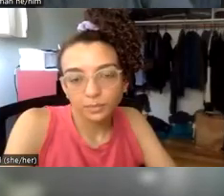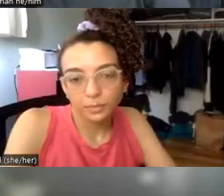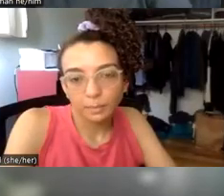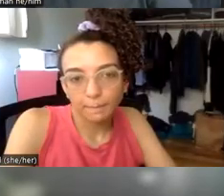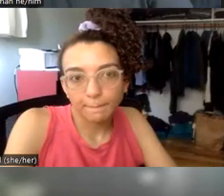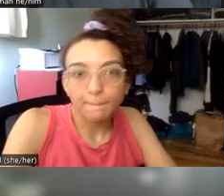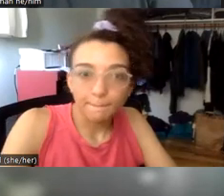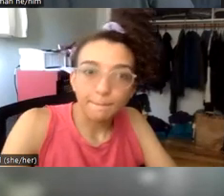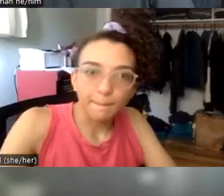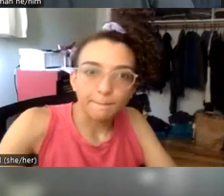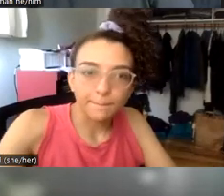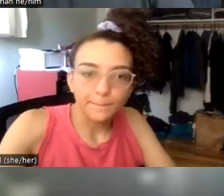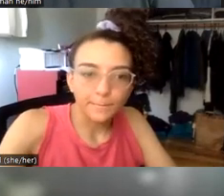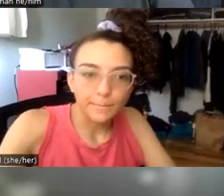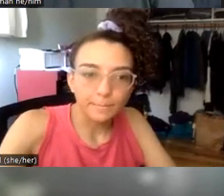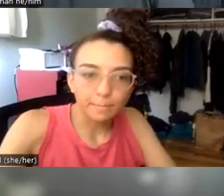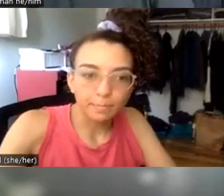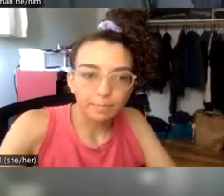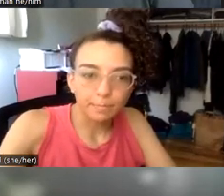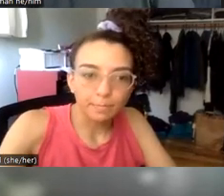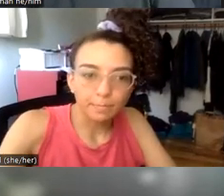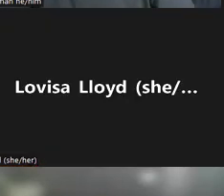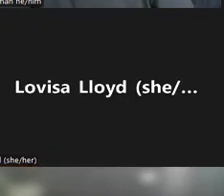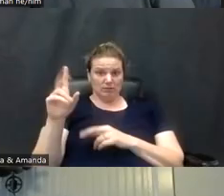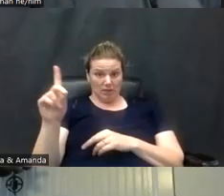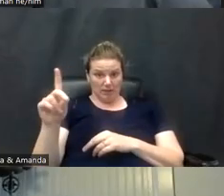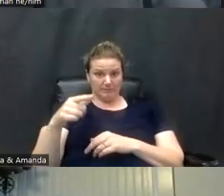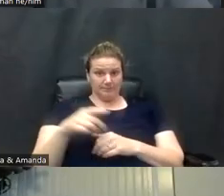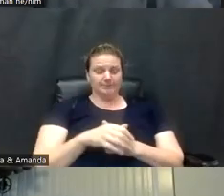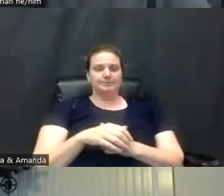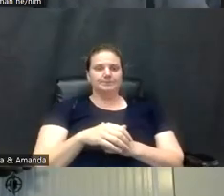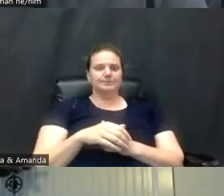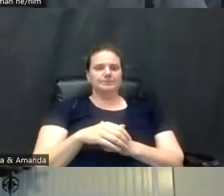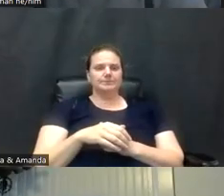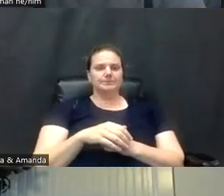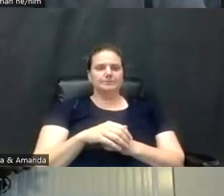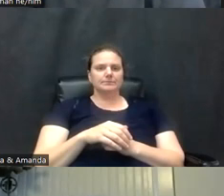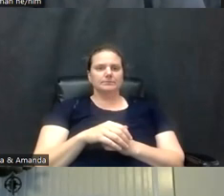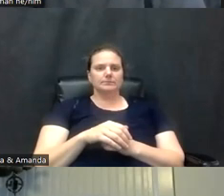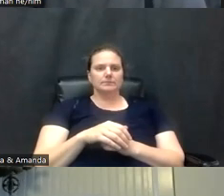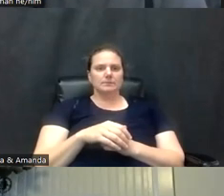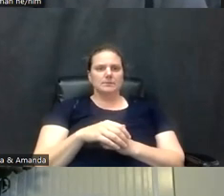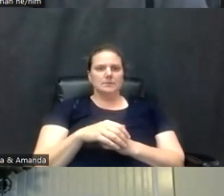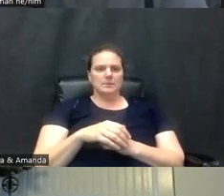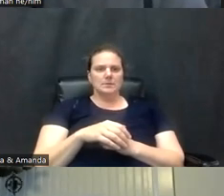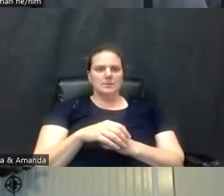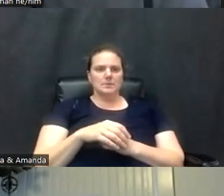I'm sorry, Commissioner Debbie. Commissioner Dan has another question. Yeah, sorry.